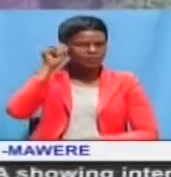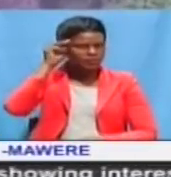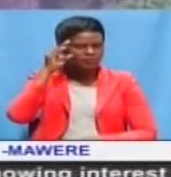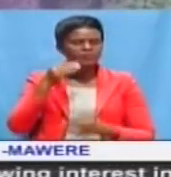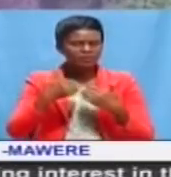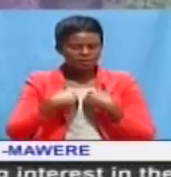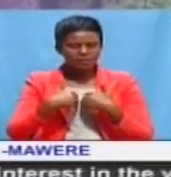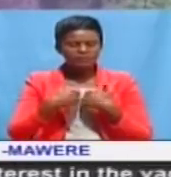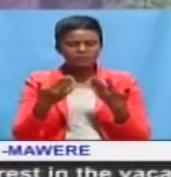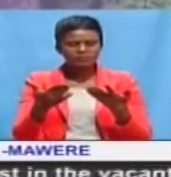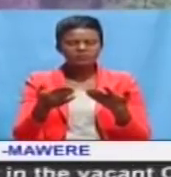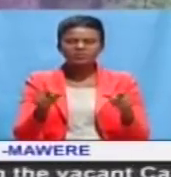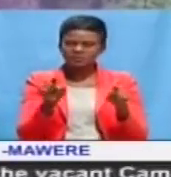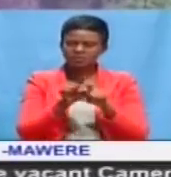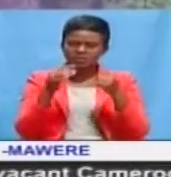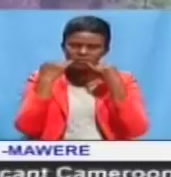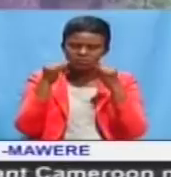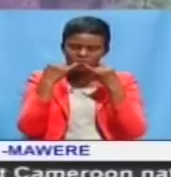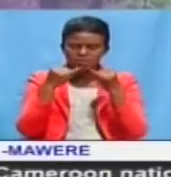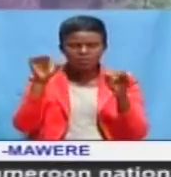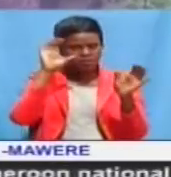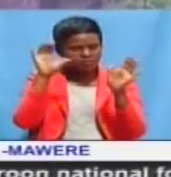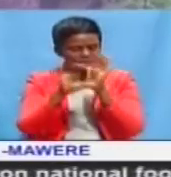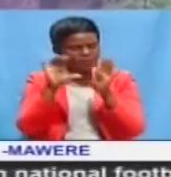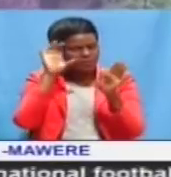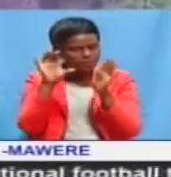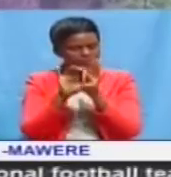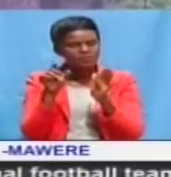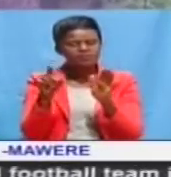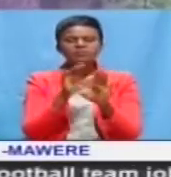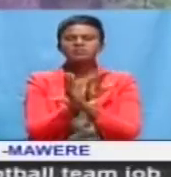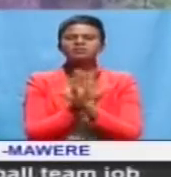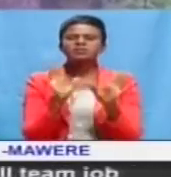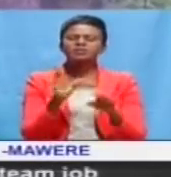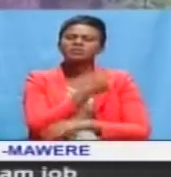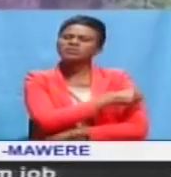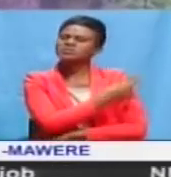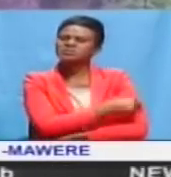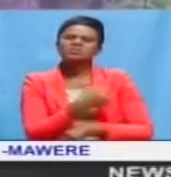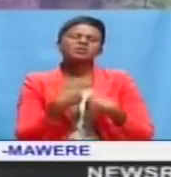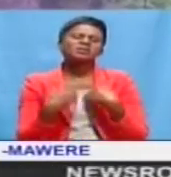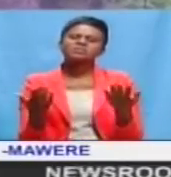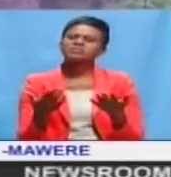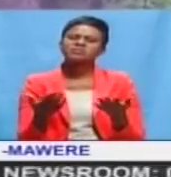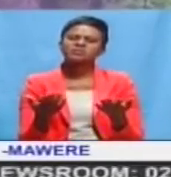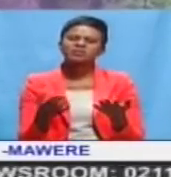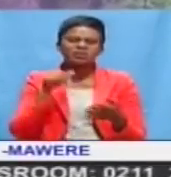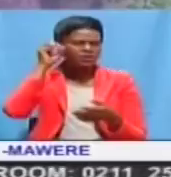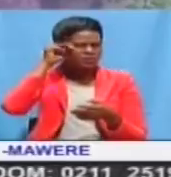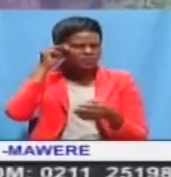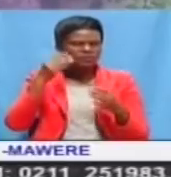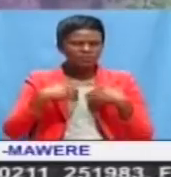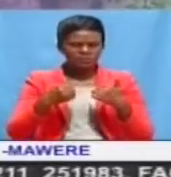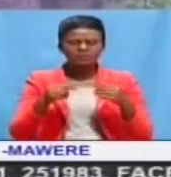has conducted due diligence and confirmed that the pictures did not come from any Zambian health facility. The Minister of